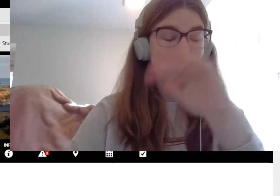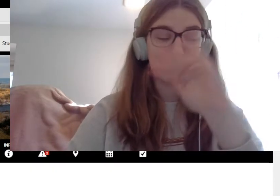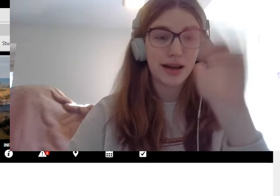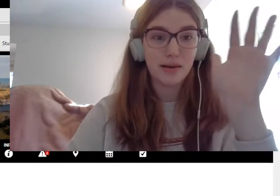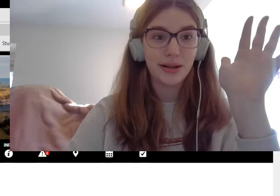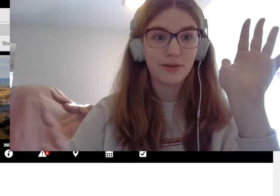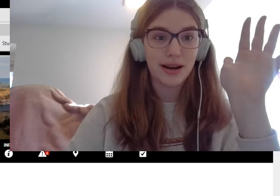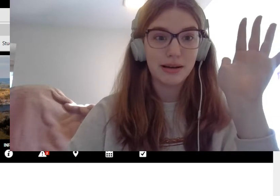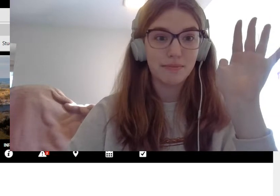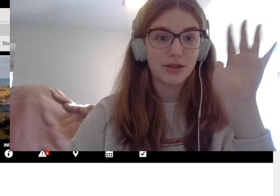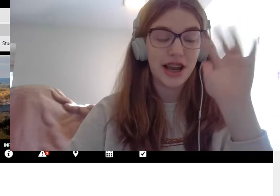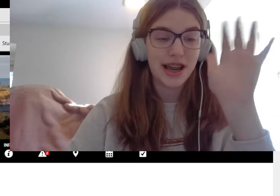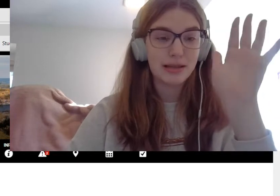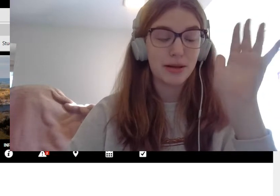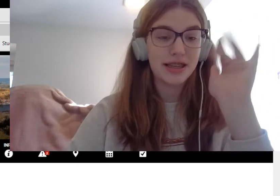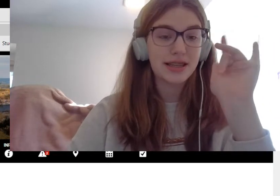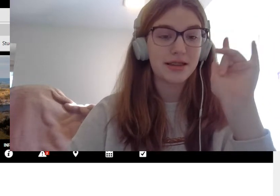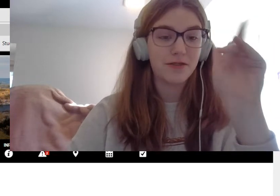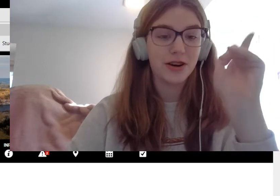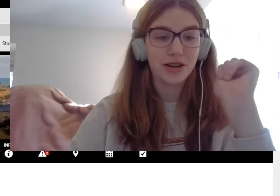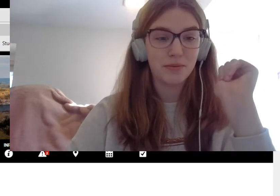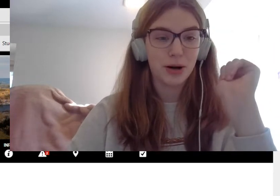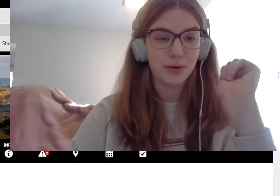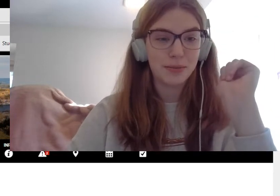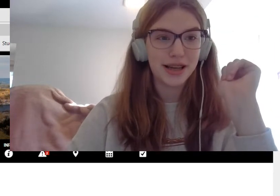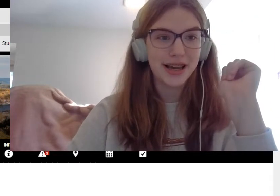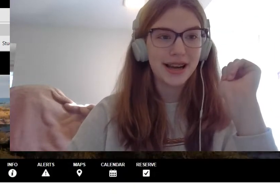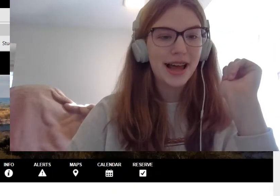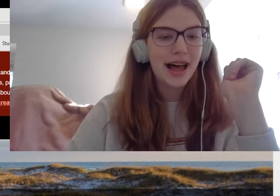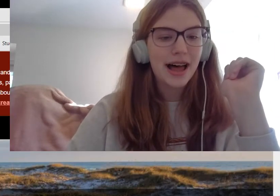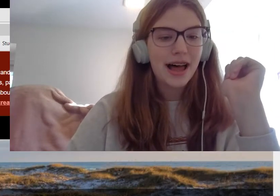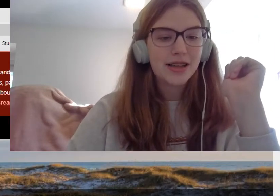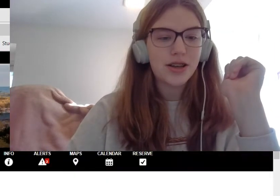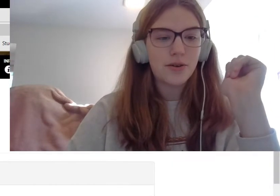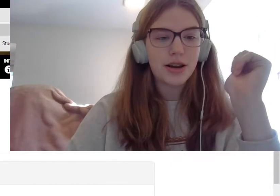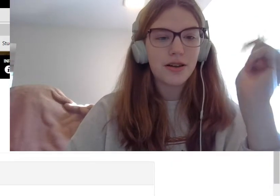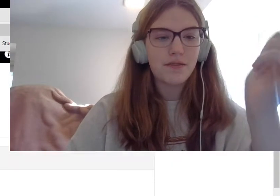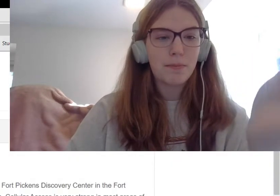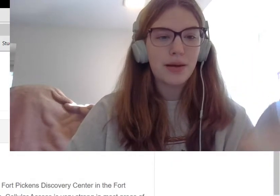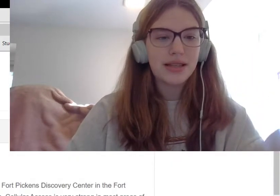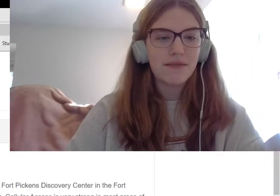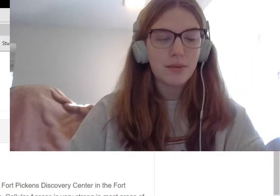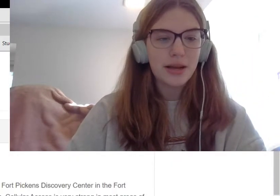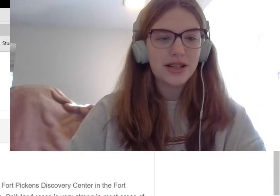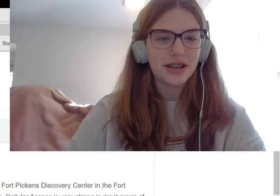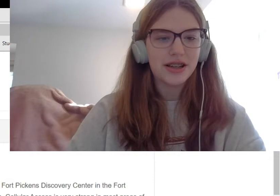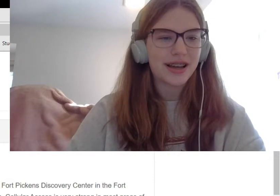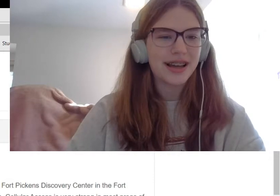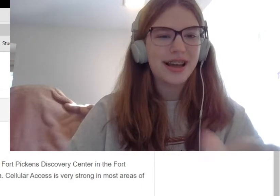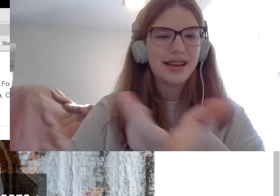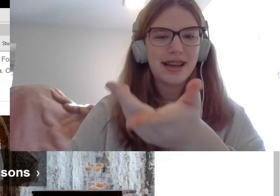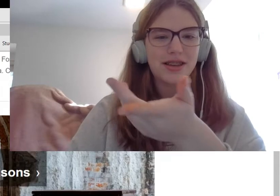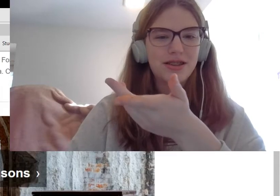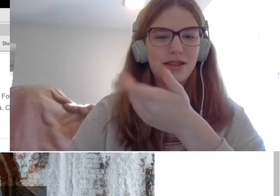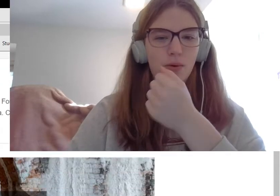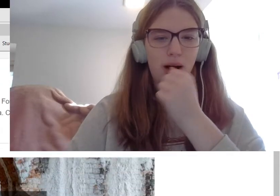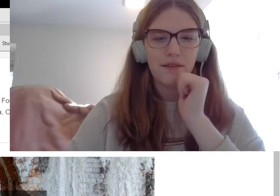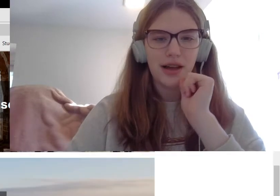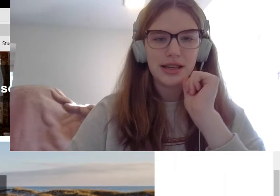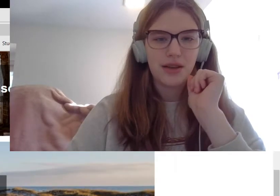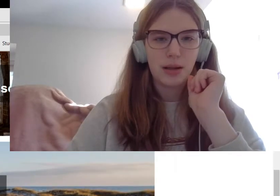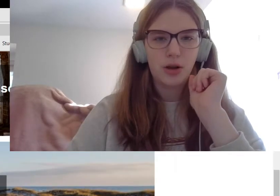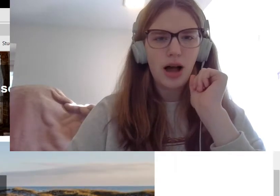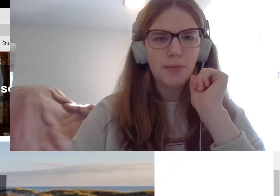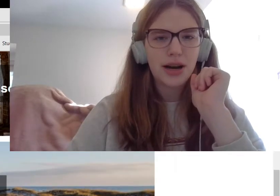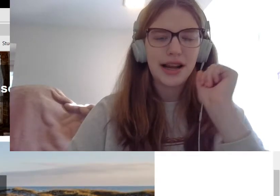didn't did this by complete random chance, but this is a very good park website. So here you'll have the basic information. Look, it tells you that